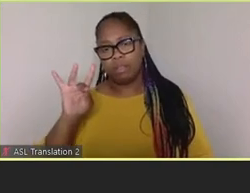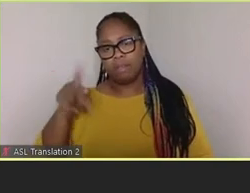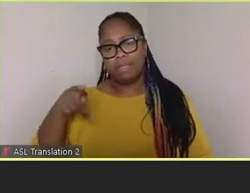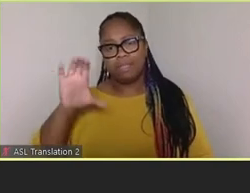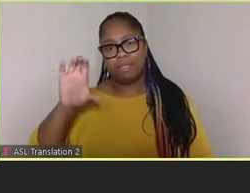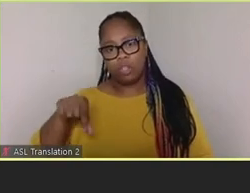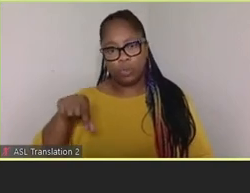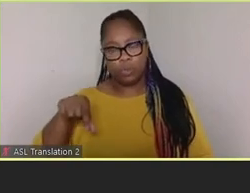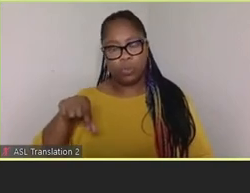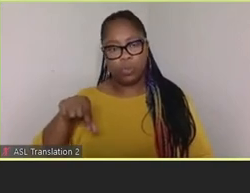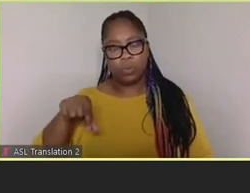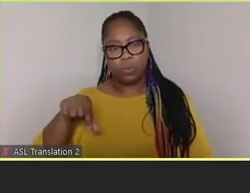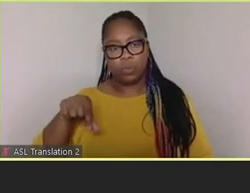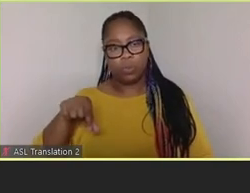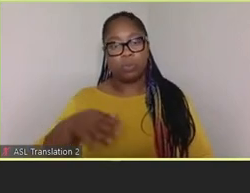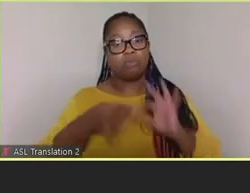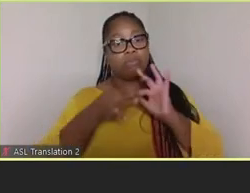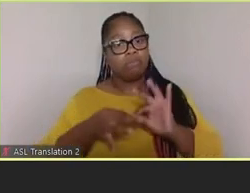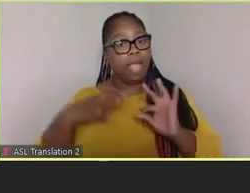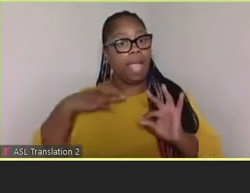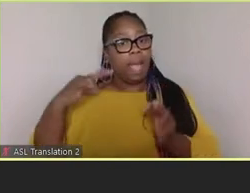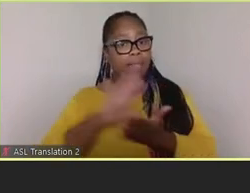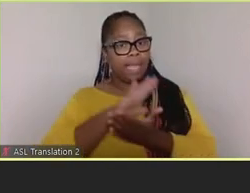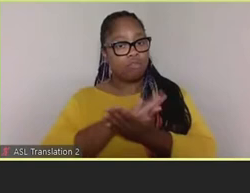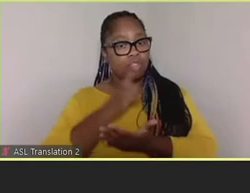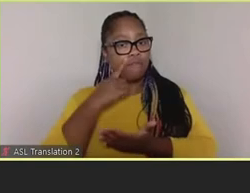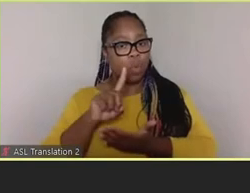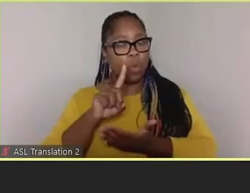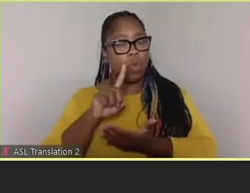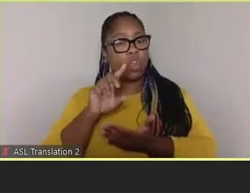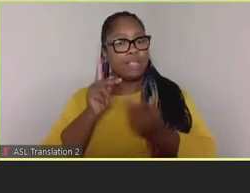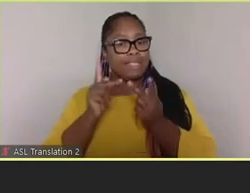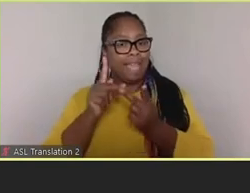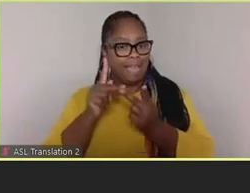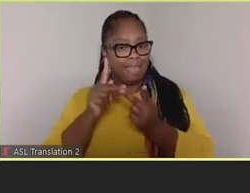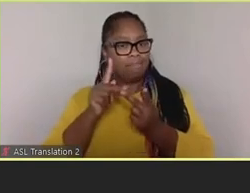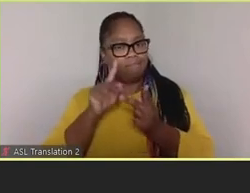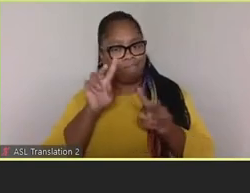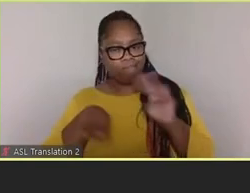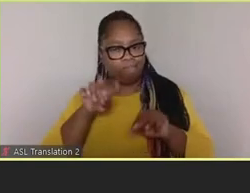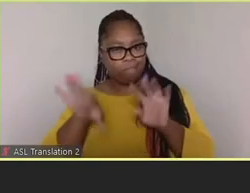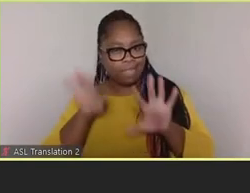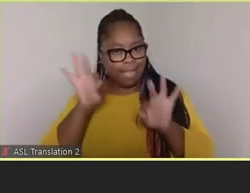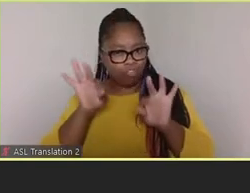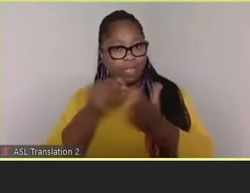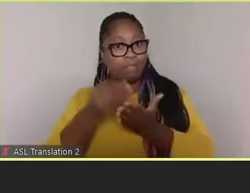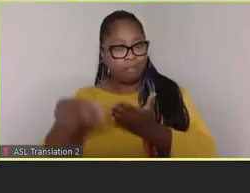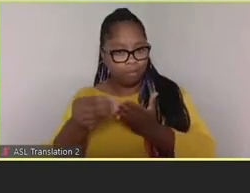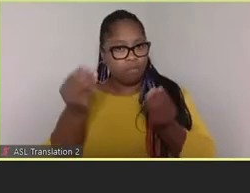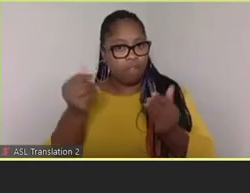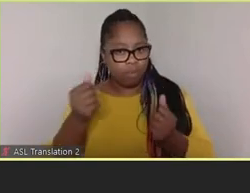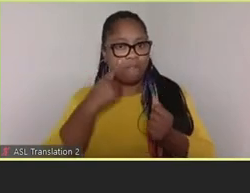C200238PCQ. In the matter of an application for the site selection and acquisition of property concerning Department of